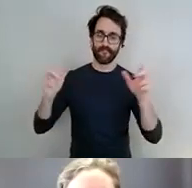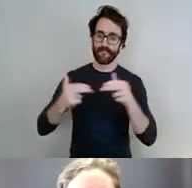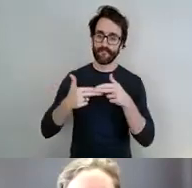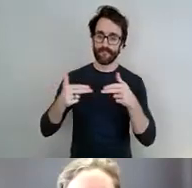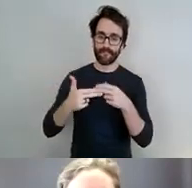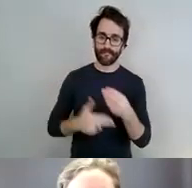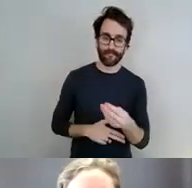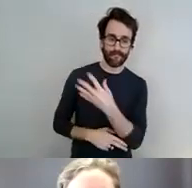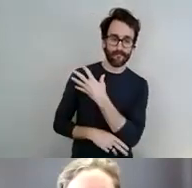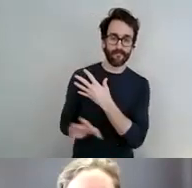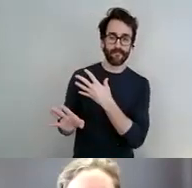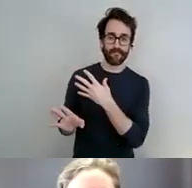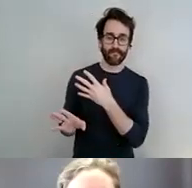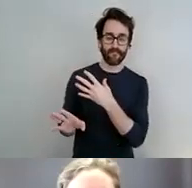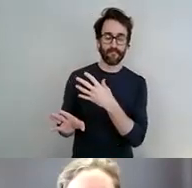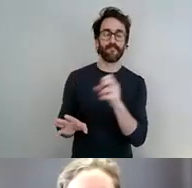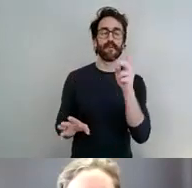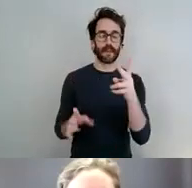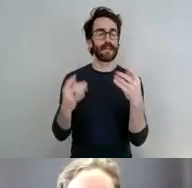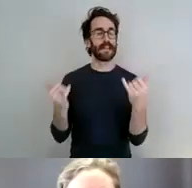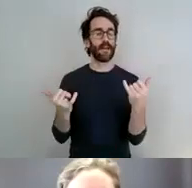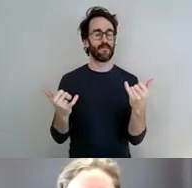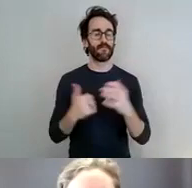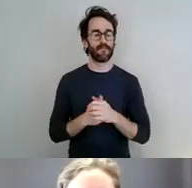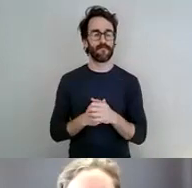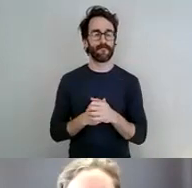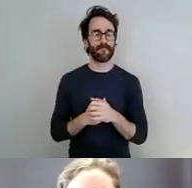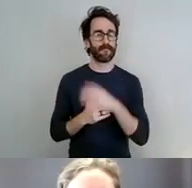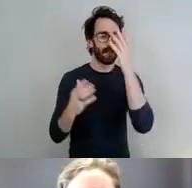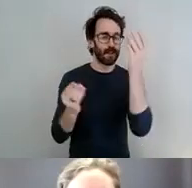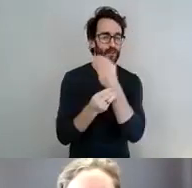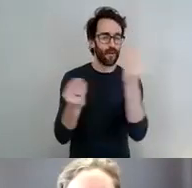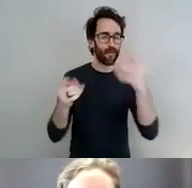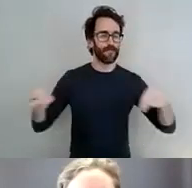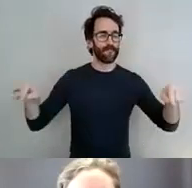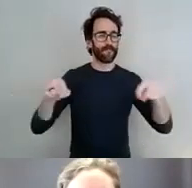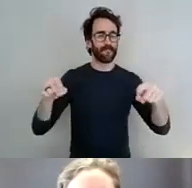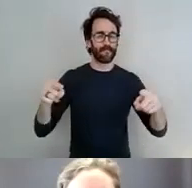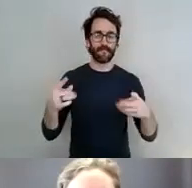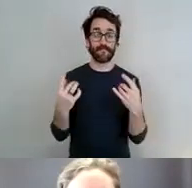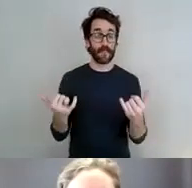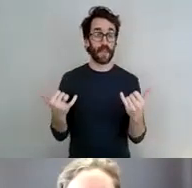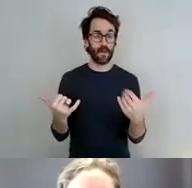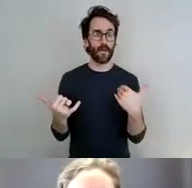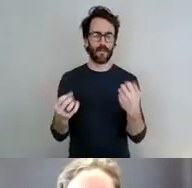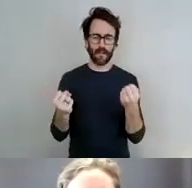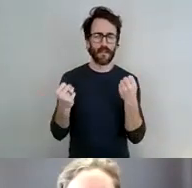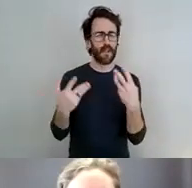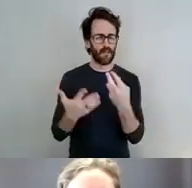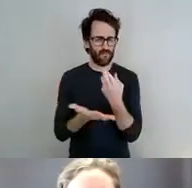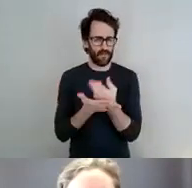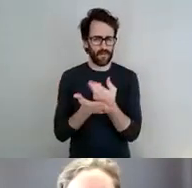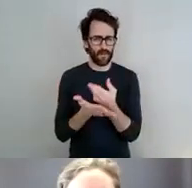I apologize. I did want to just to bring to everyone's attention the fact that we do have a lot of resources around